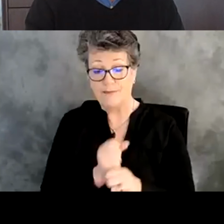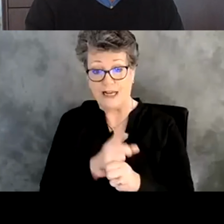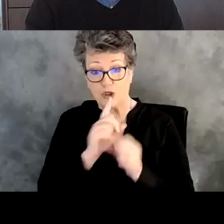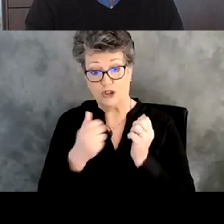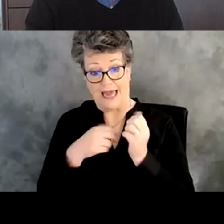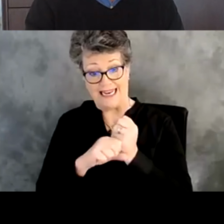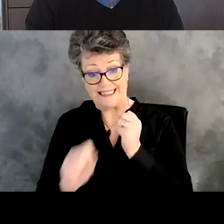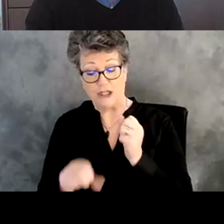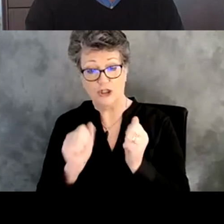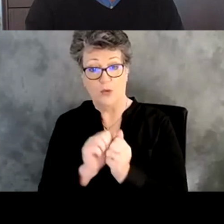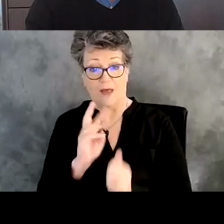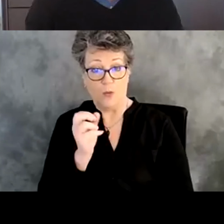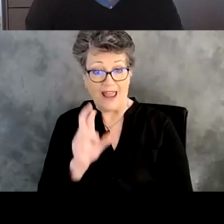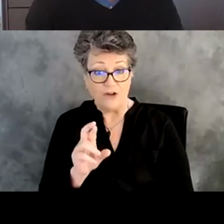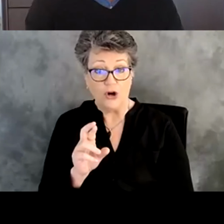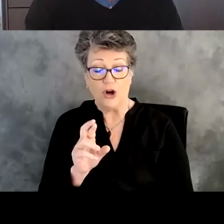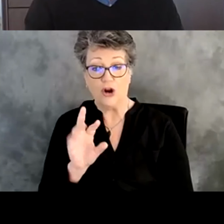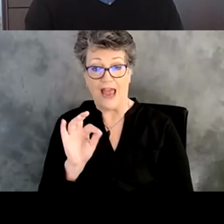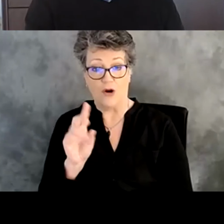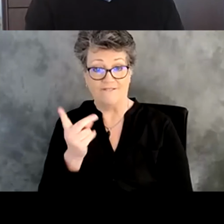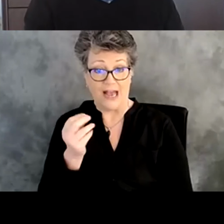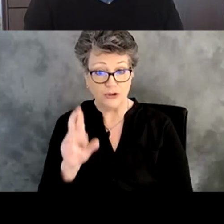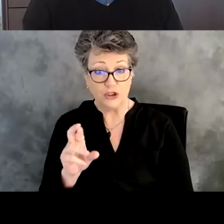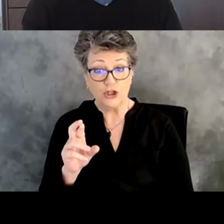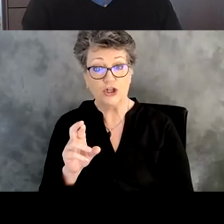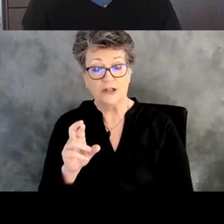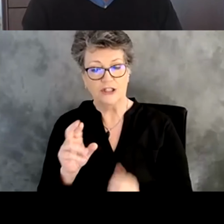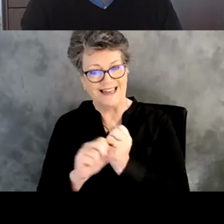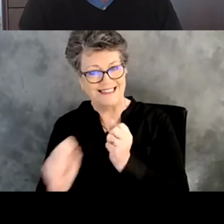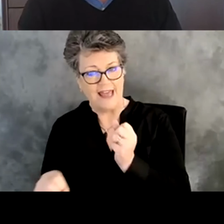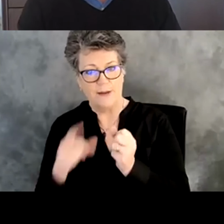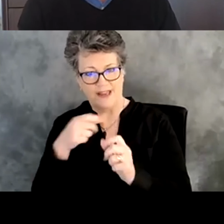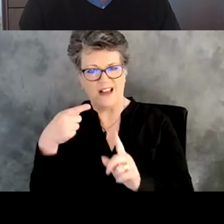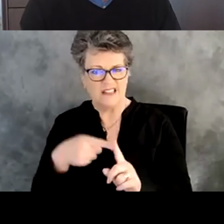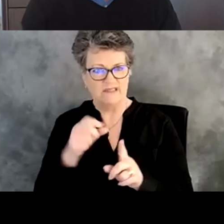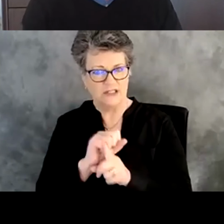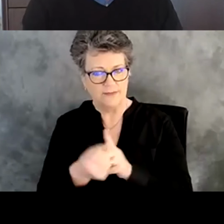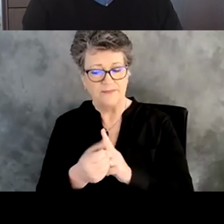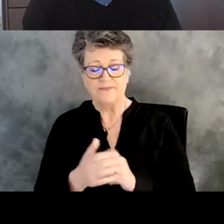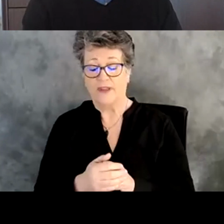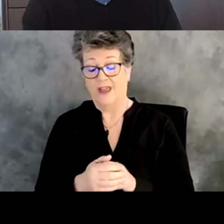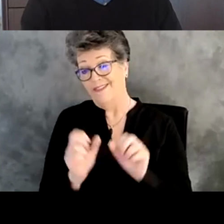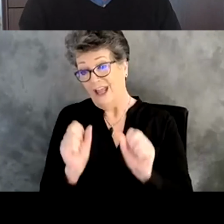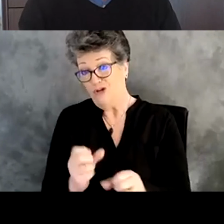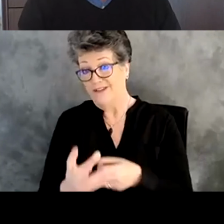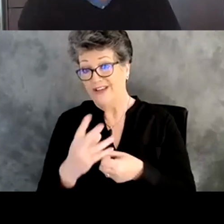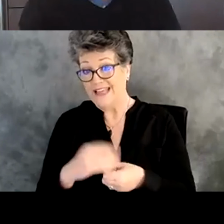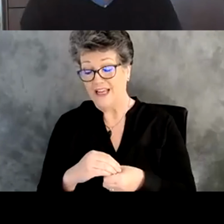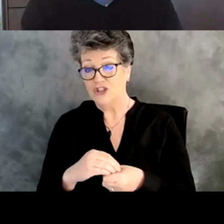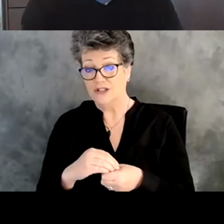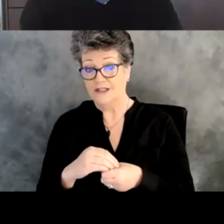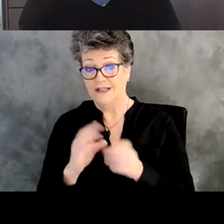extension on her voucher given the extenuating circumstances. They also could have engaged housing